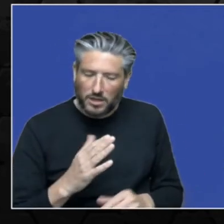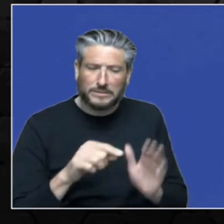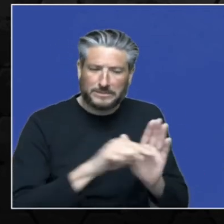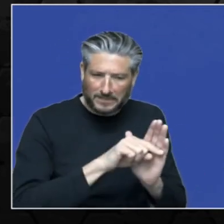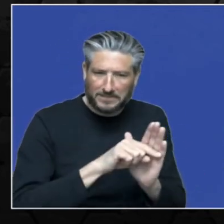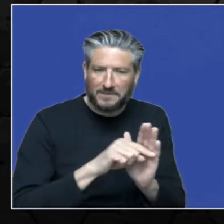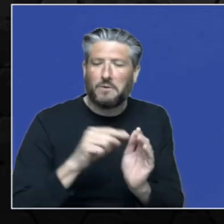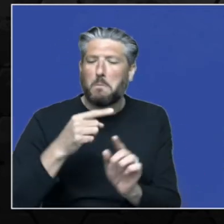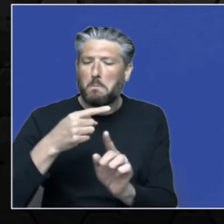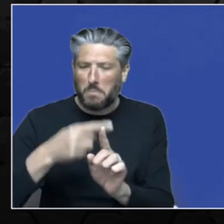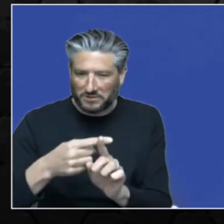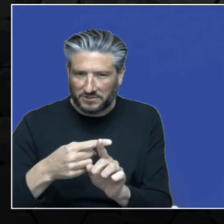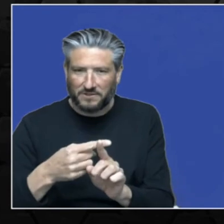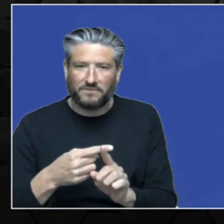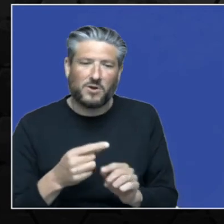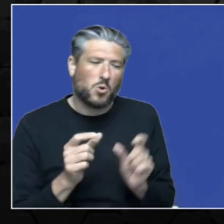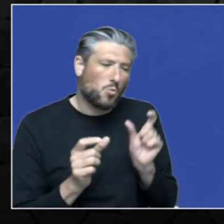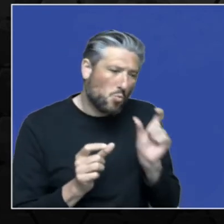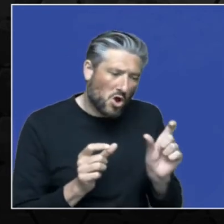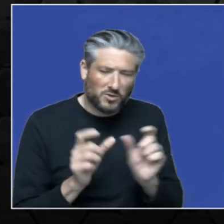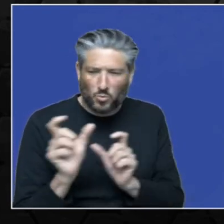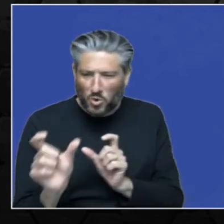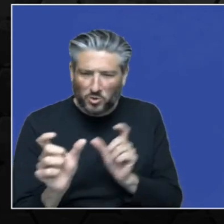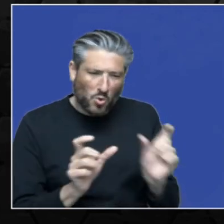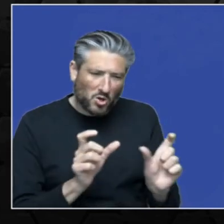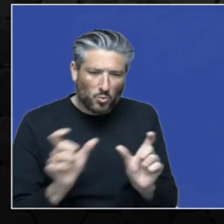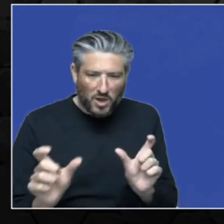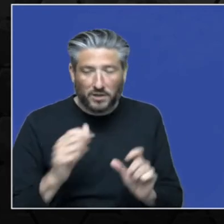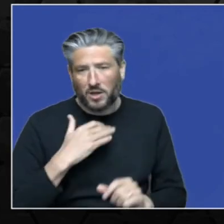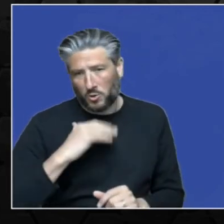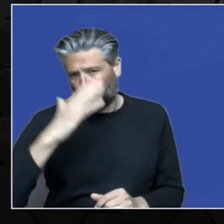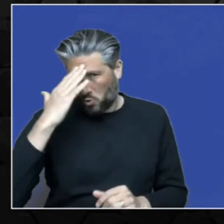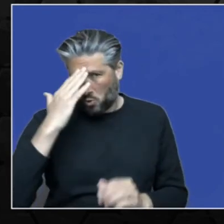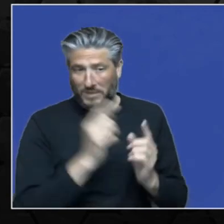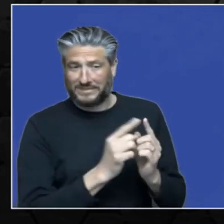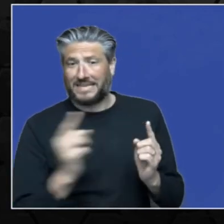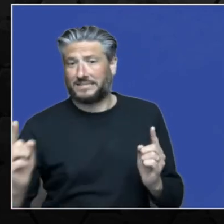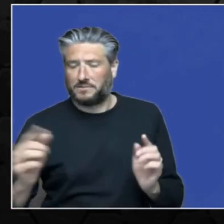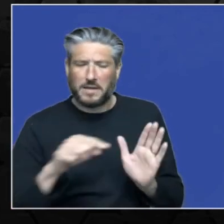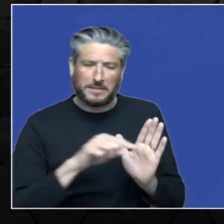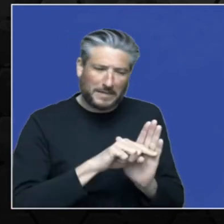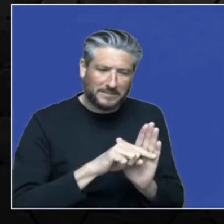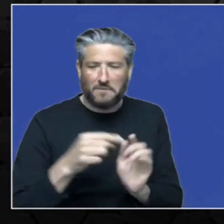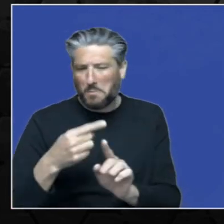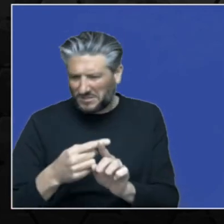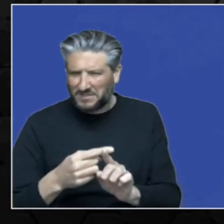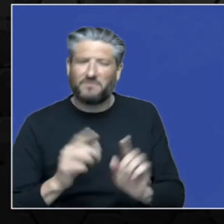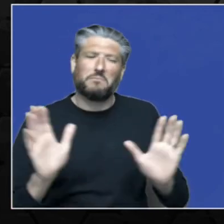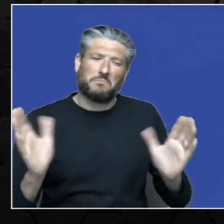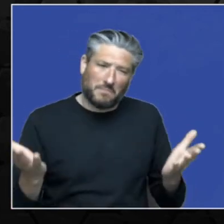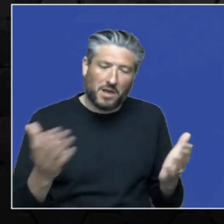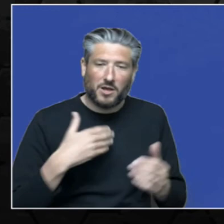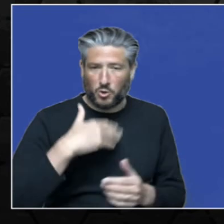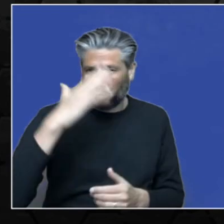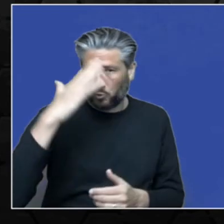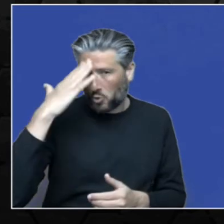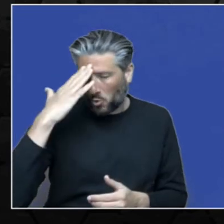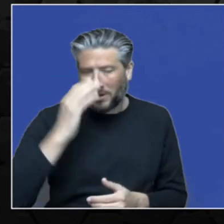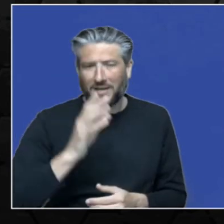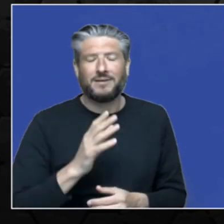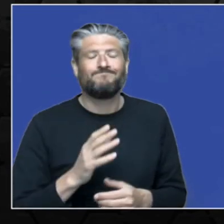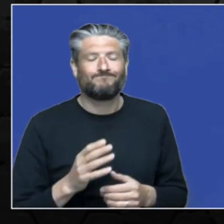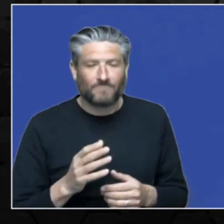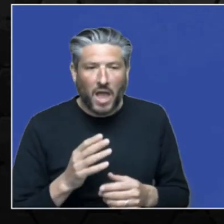what's gonna be a negative sentence, what's gonna be a positive sentence. The only problem that we have is that we don't have